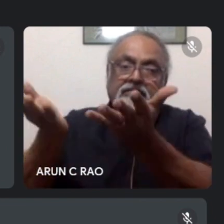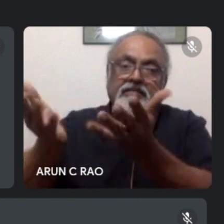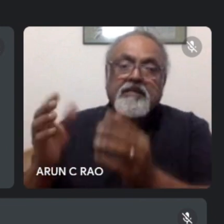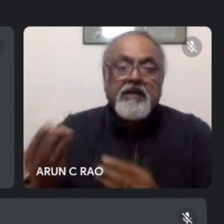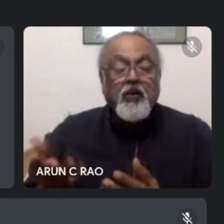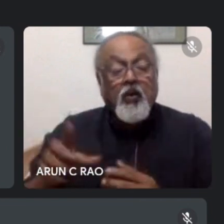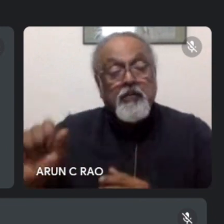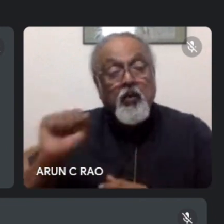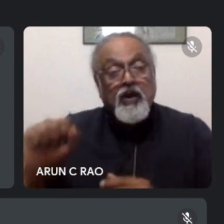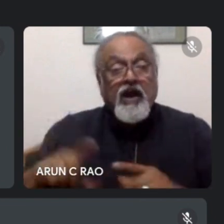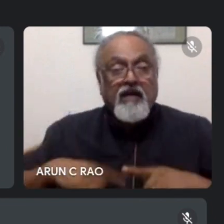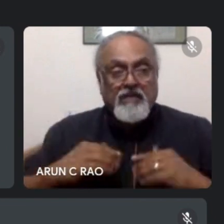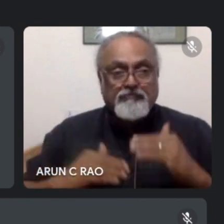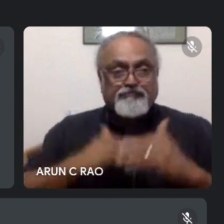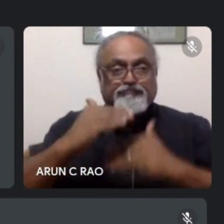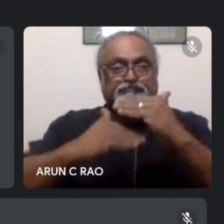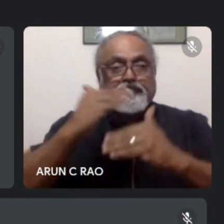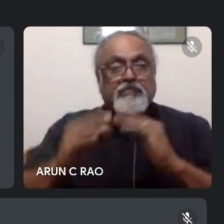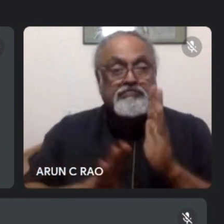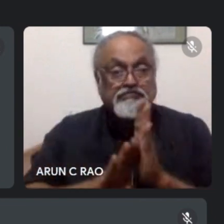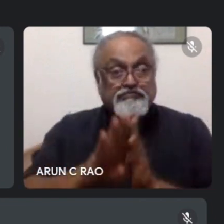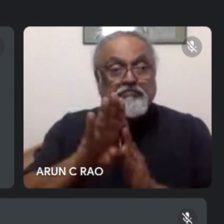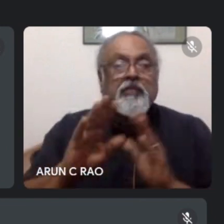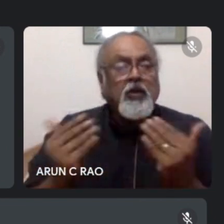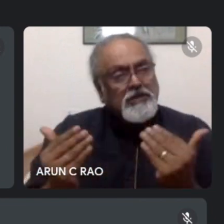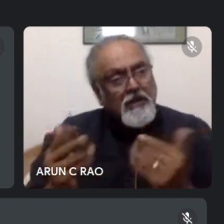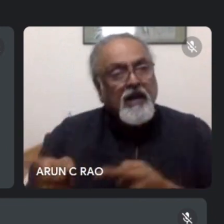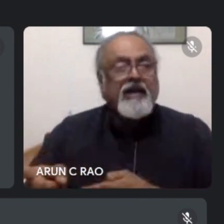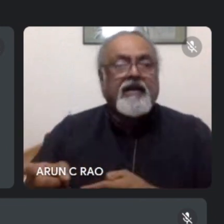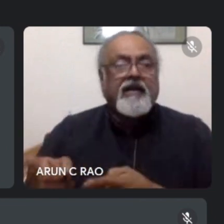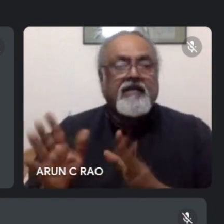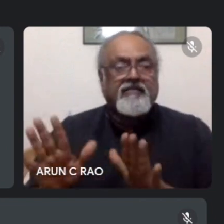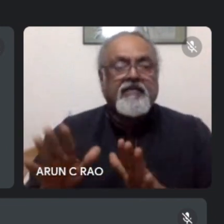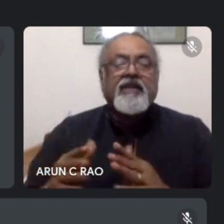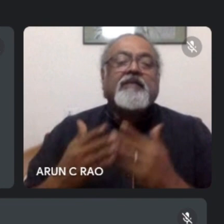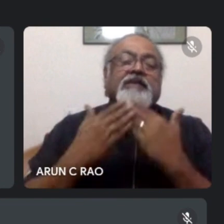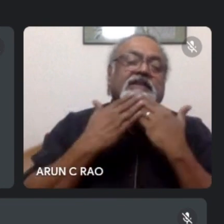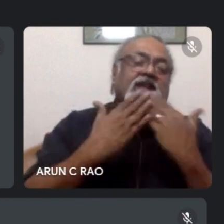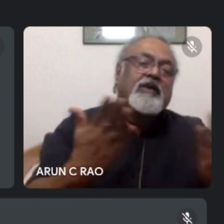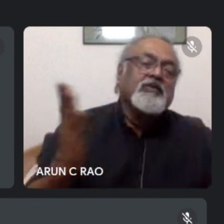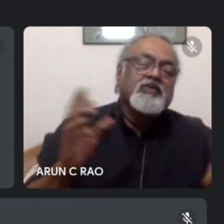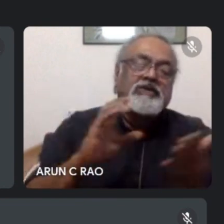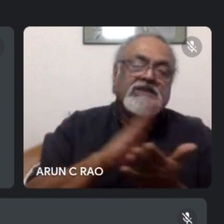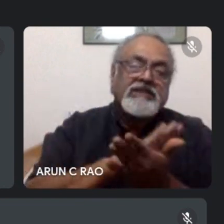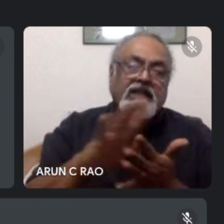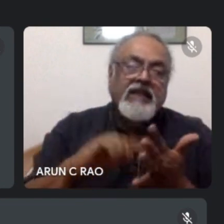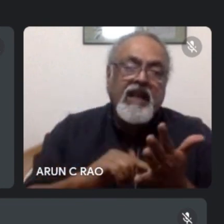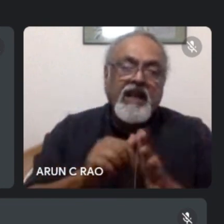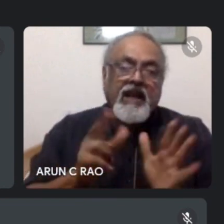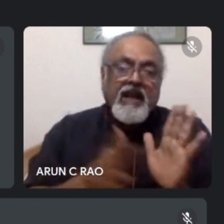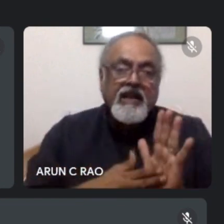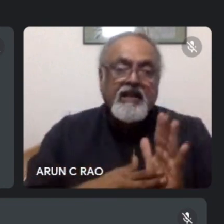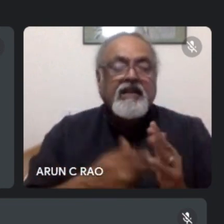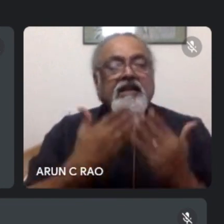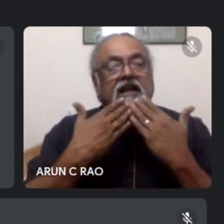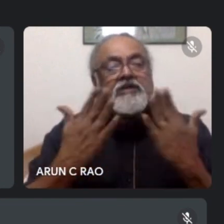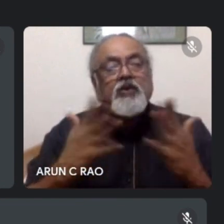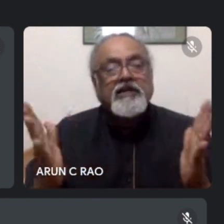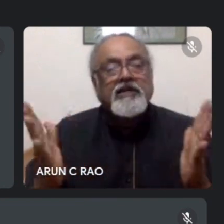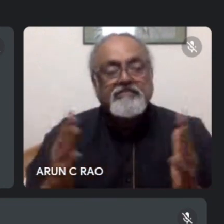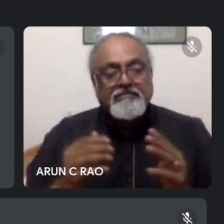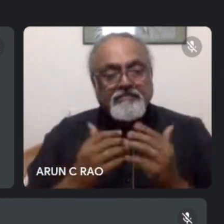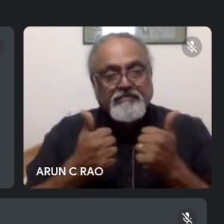So I would like to end, and thank you so much, Chetan sir, for giving me this opportunity. Over to you, sir.